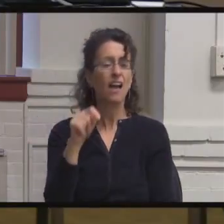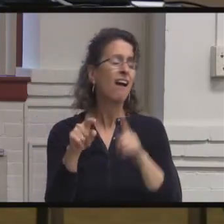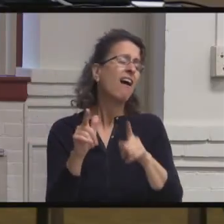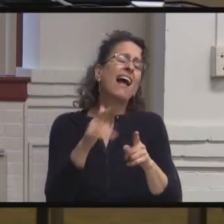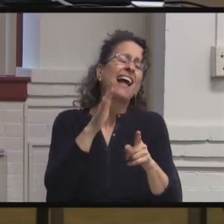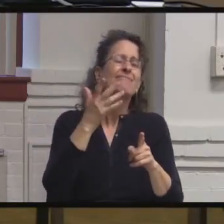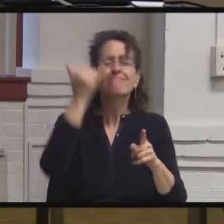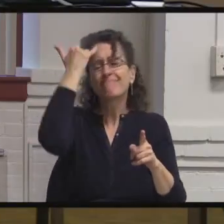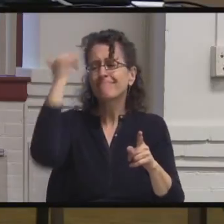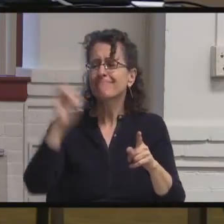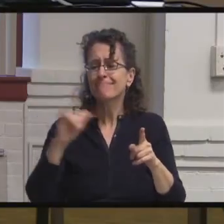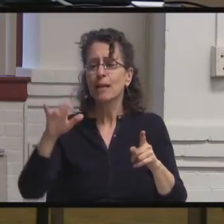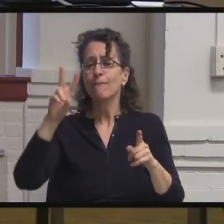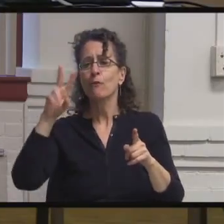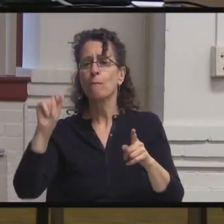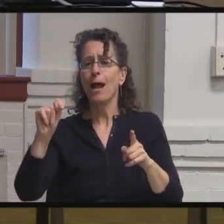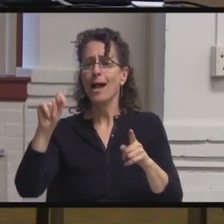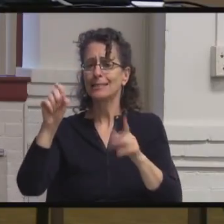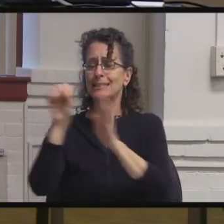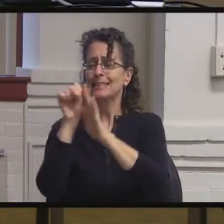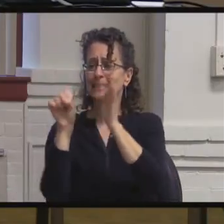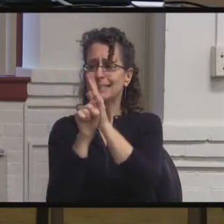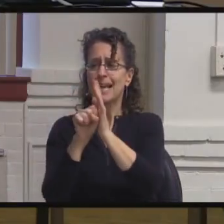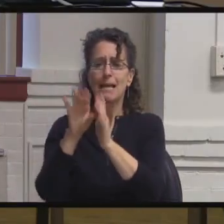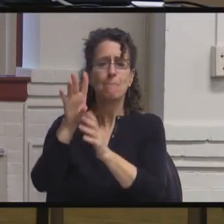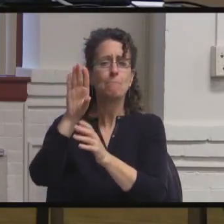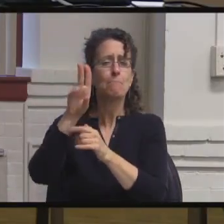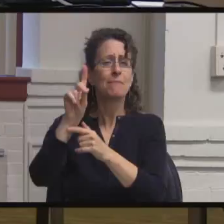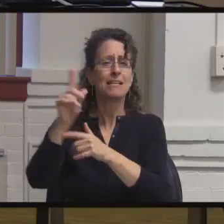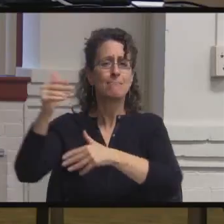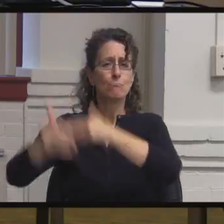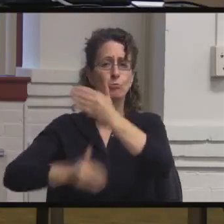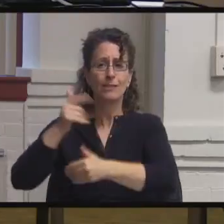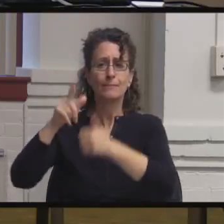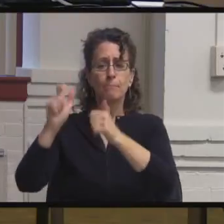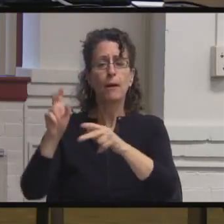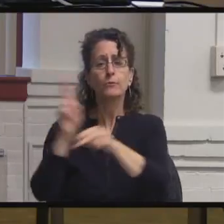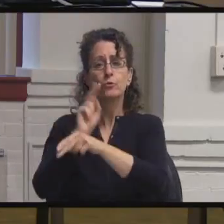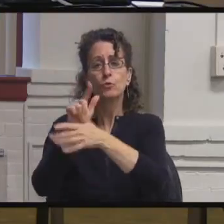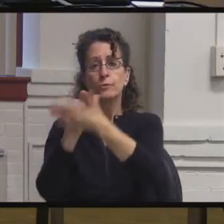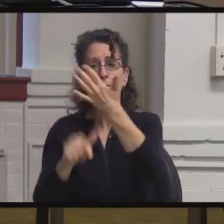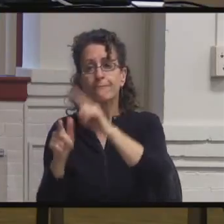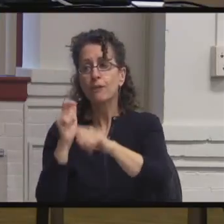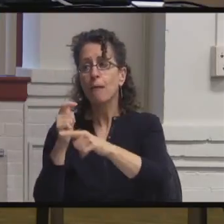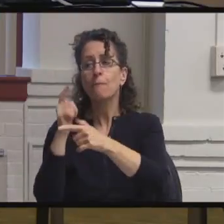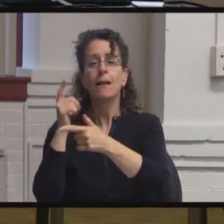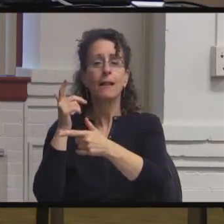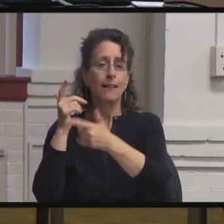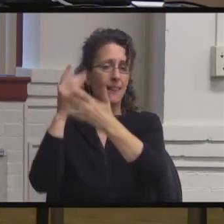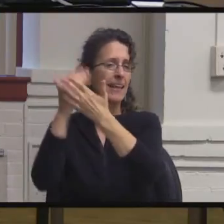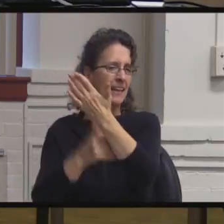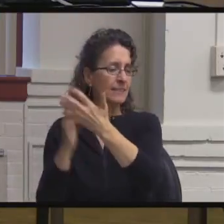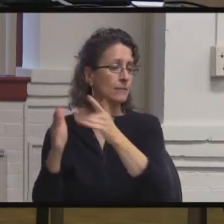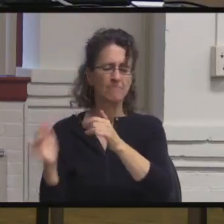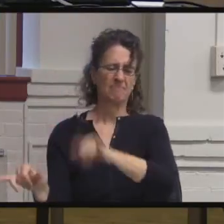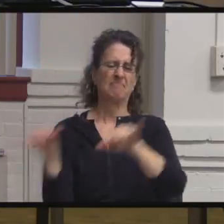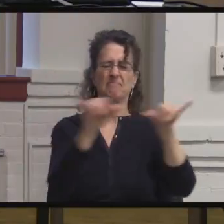bid. And in your packet, I tried to provide some their mission